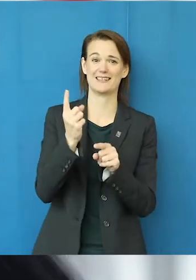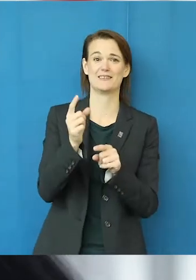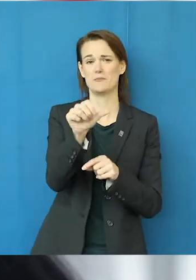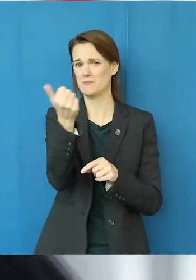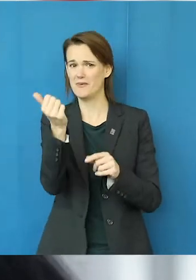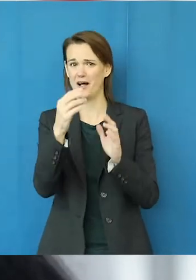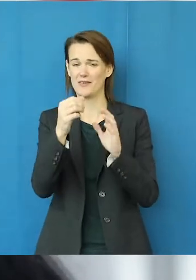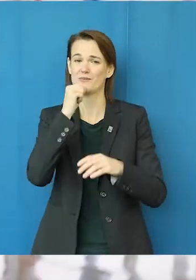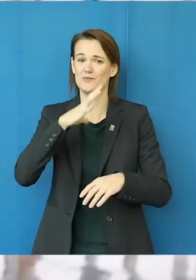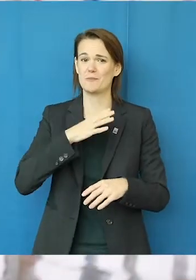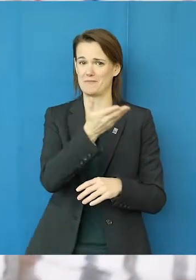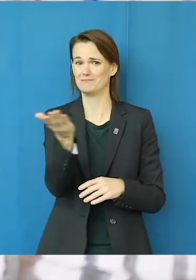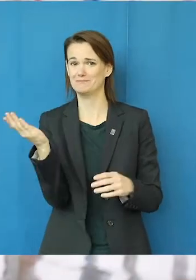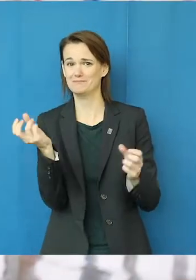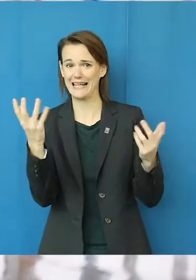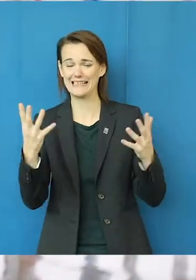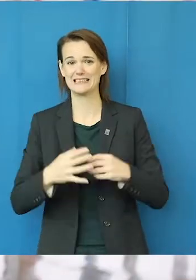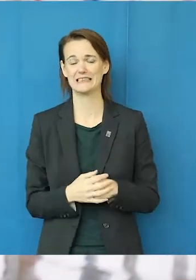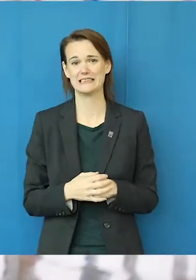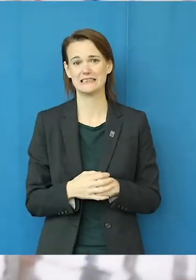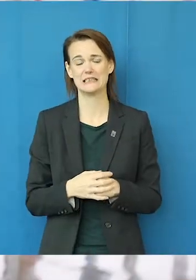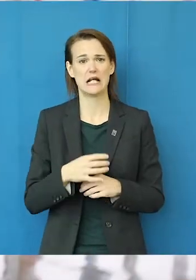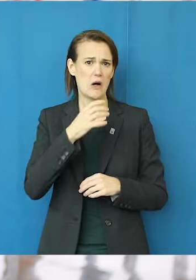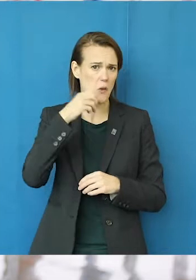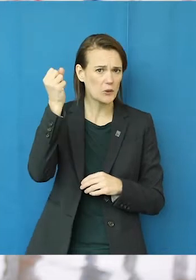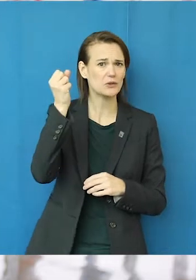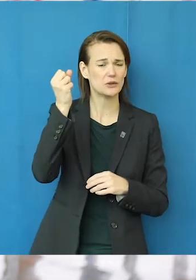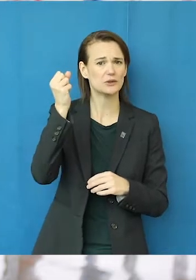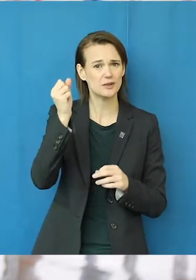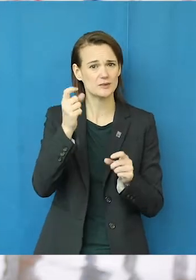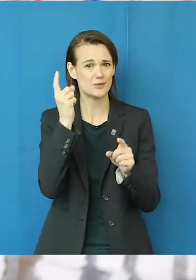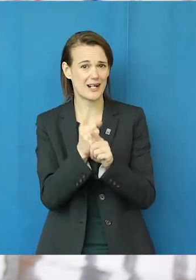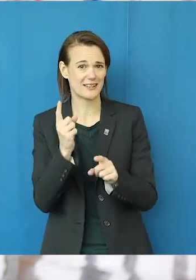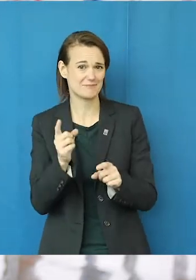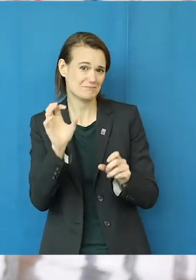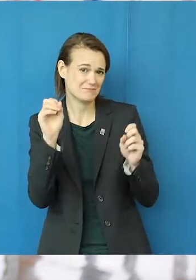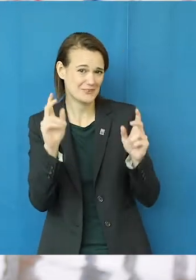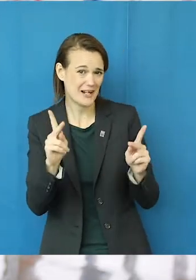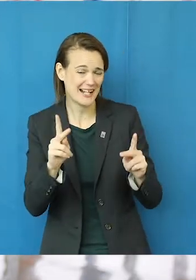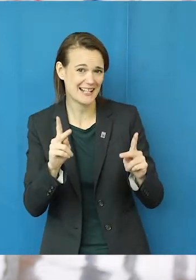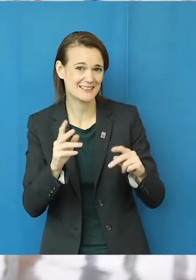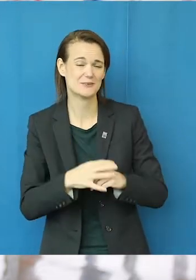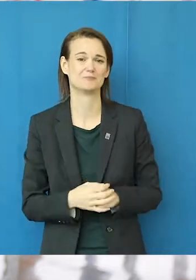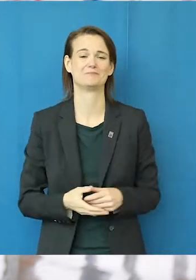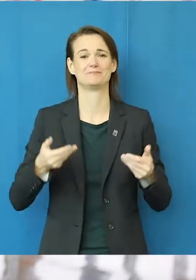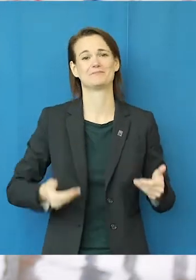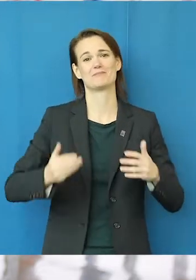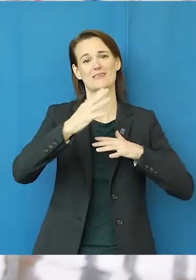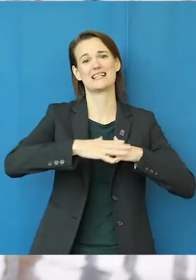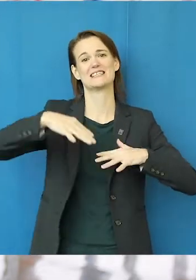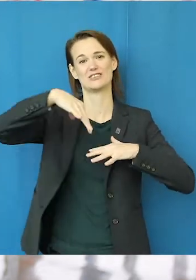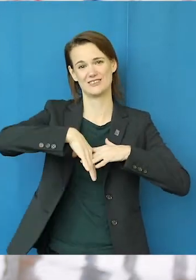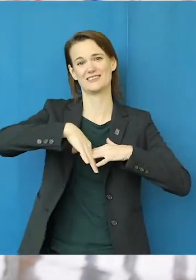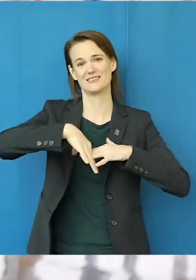attend NSCC. I'm a wee bit older than most college graduates, but that's okay. But I'm Indigenous, and that